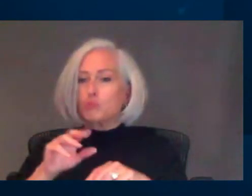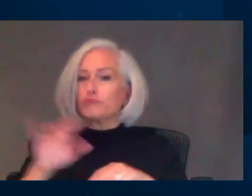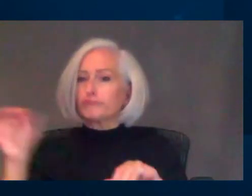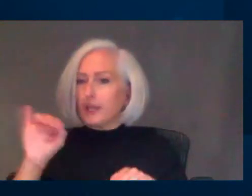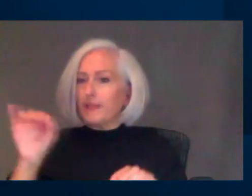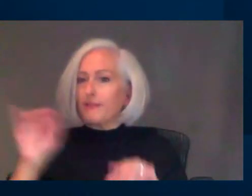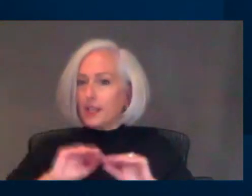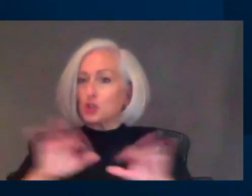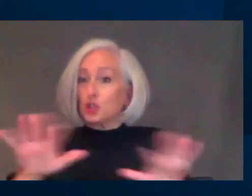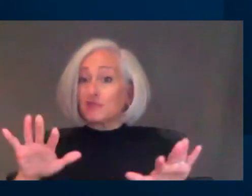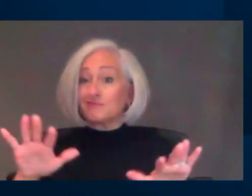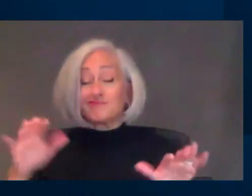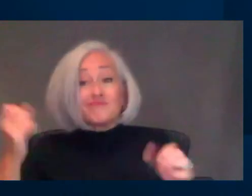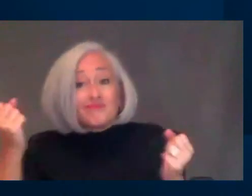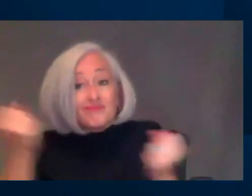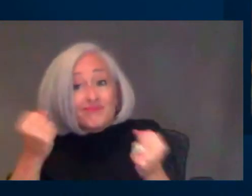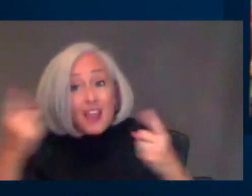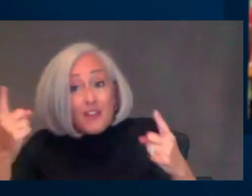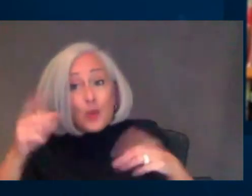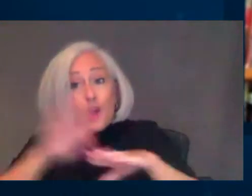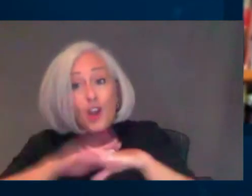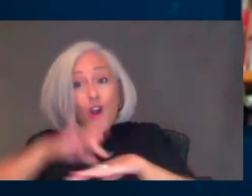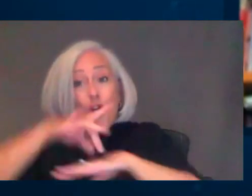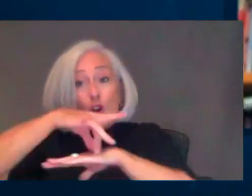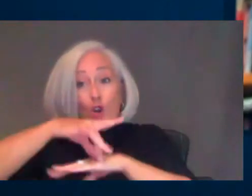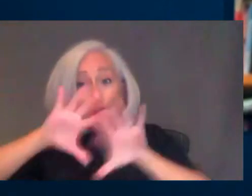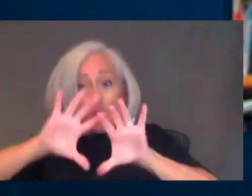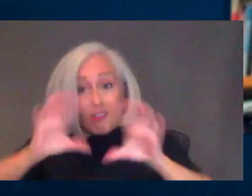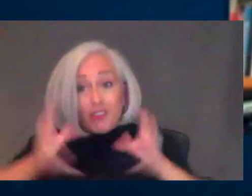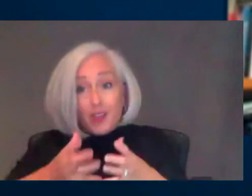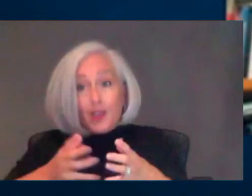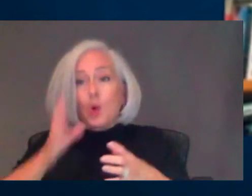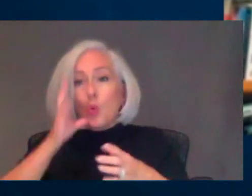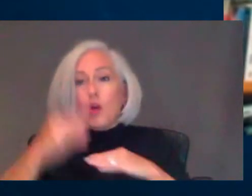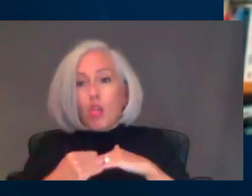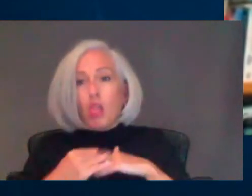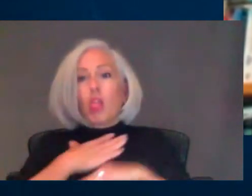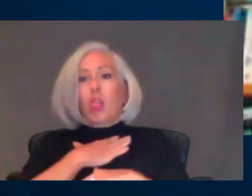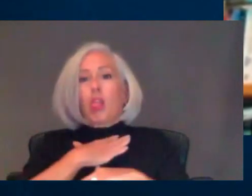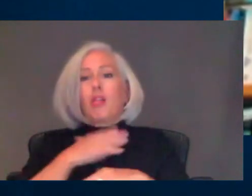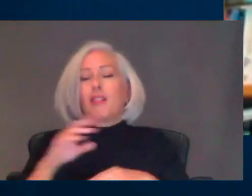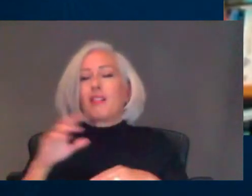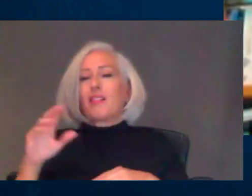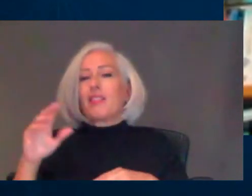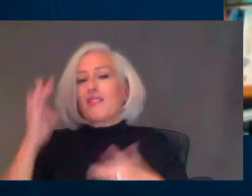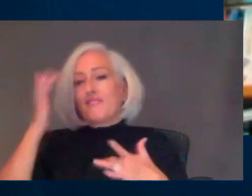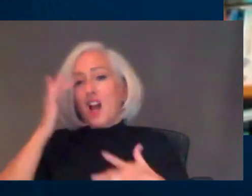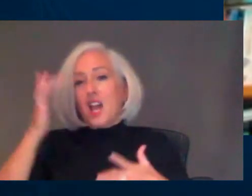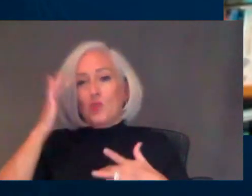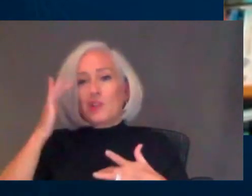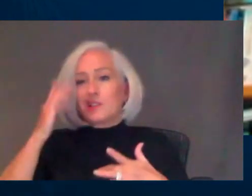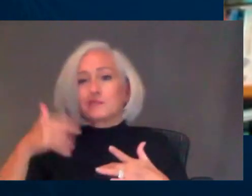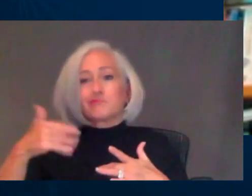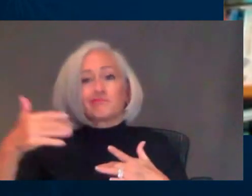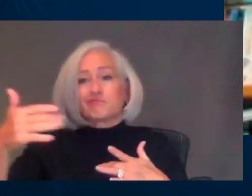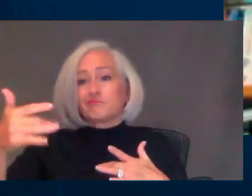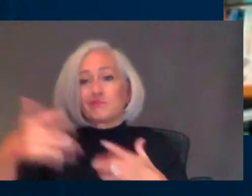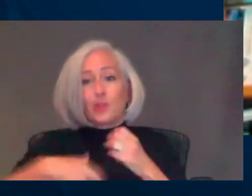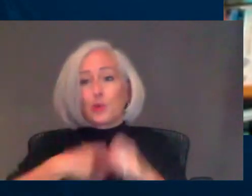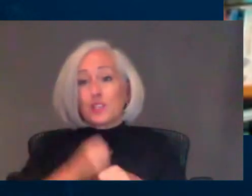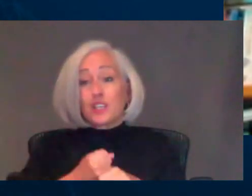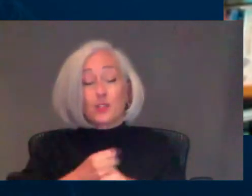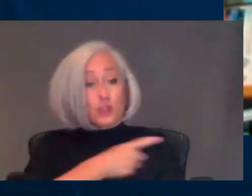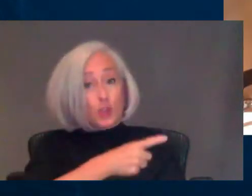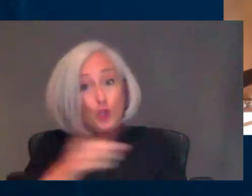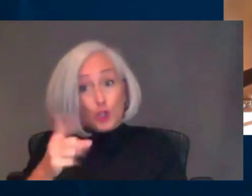If you're worried about some kind of side effect from the vaccine that happens once in a few million, if you let yourself